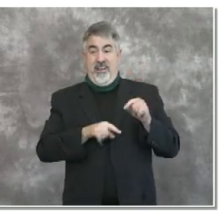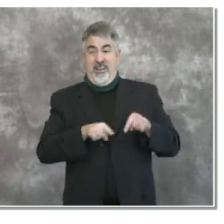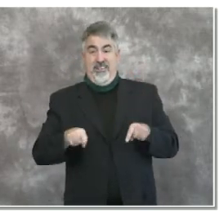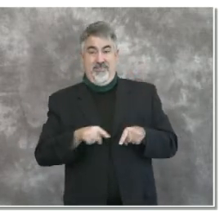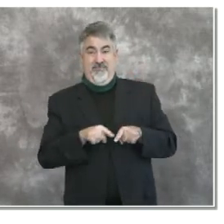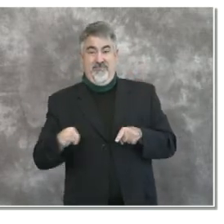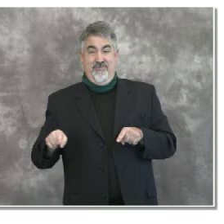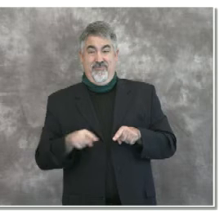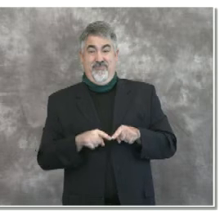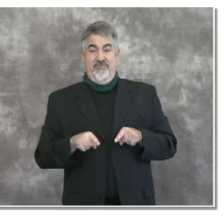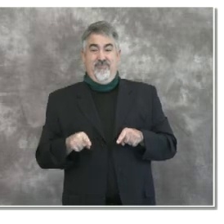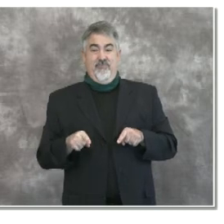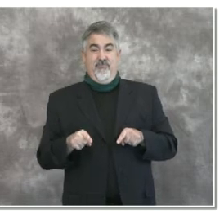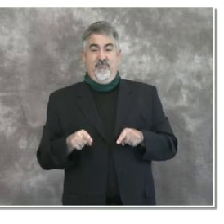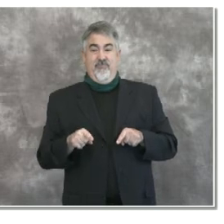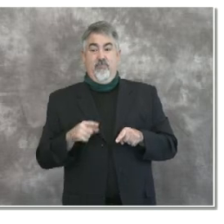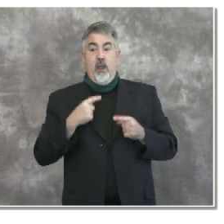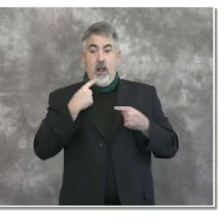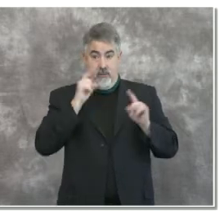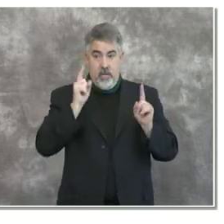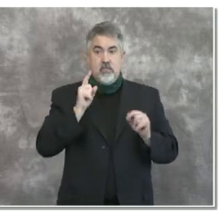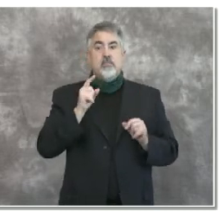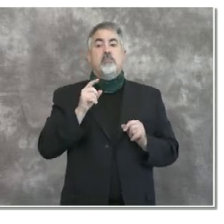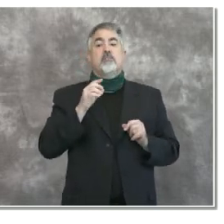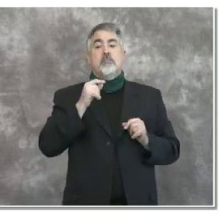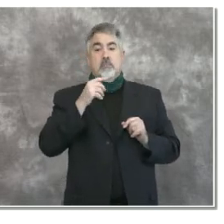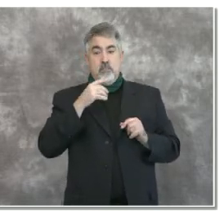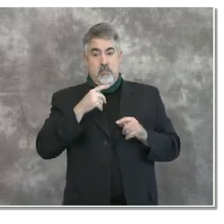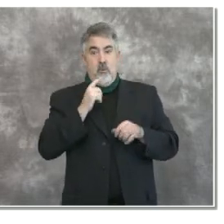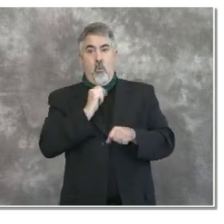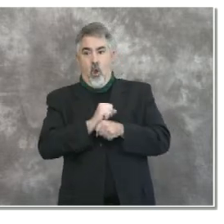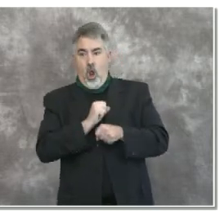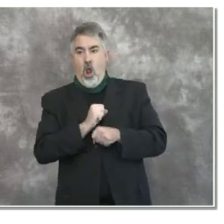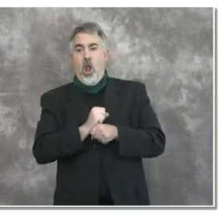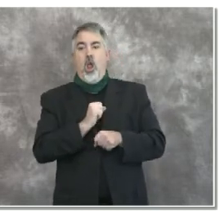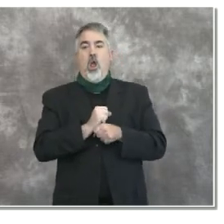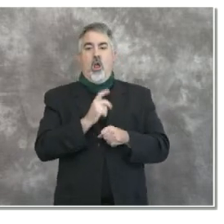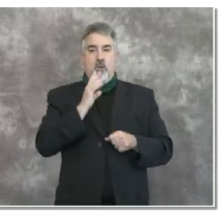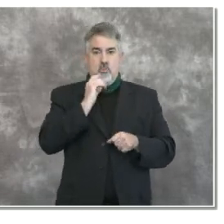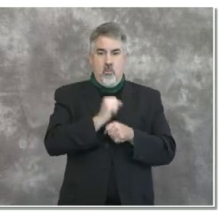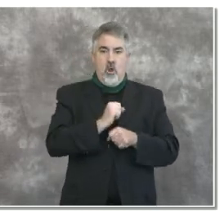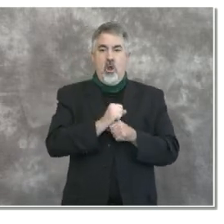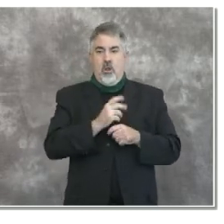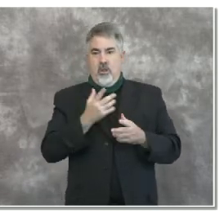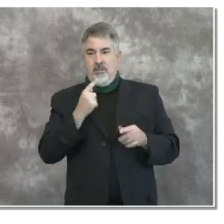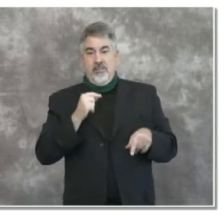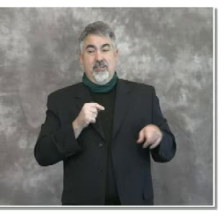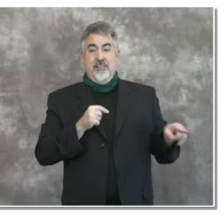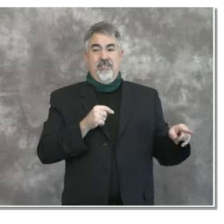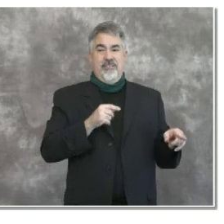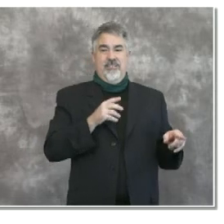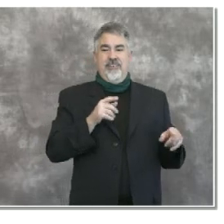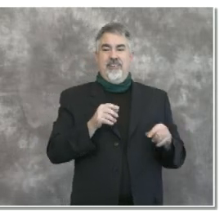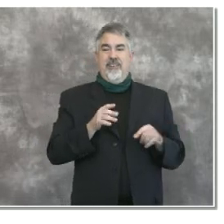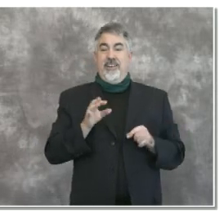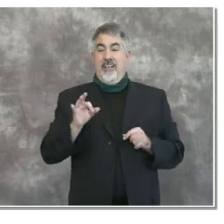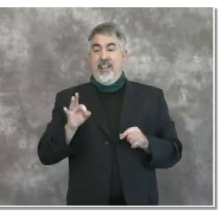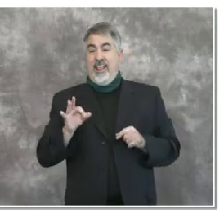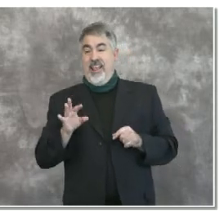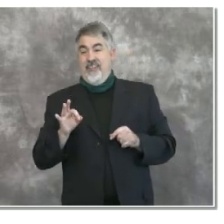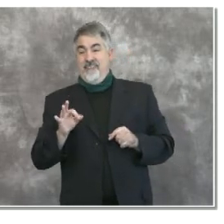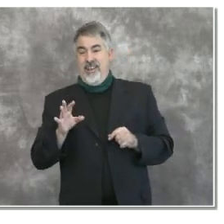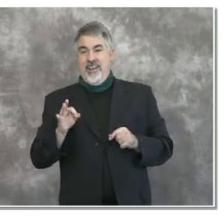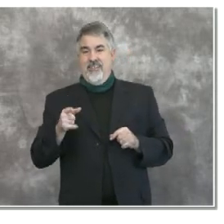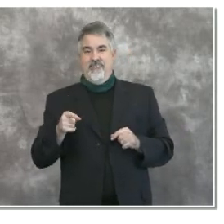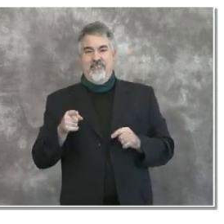the efficacy of the mask, which is going to be variable, whether or not it's an N95, a surgical mask.